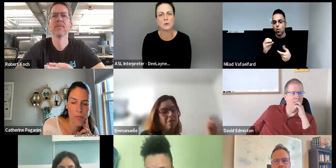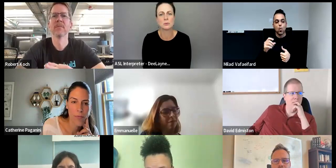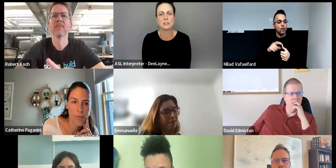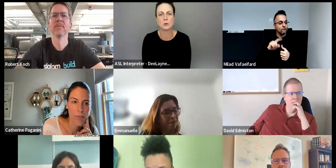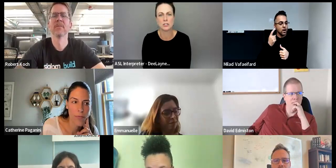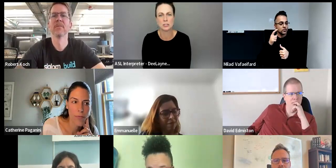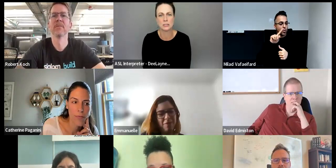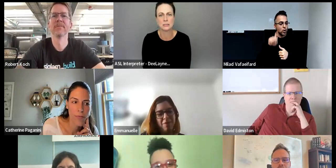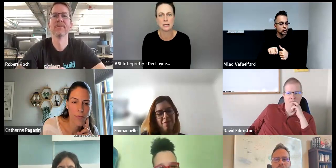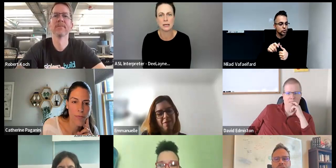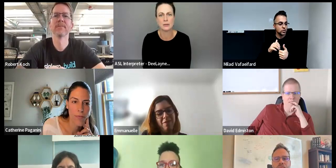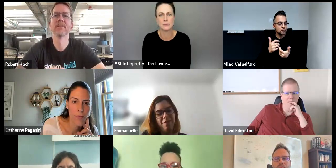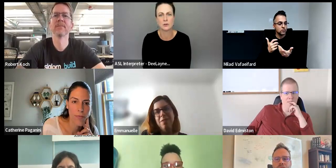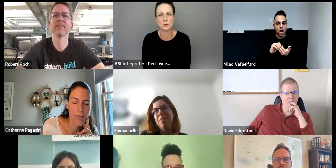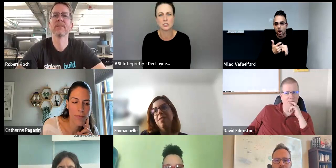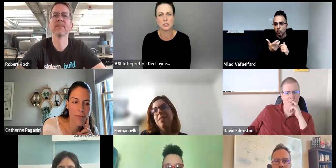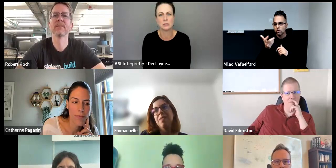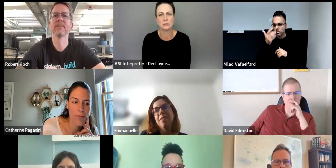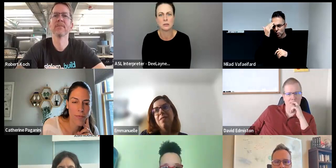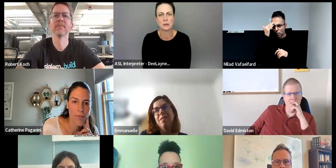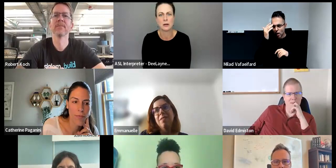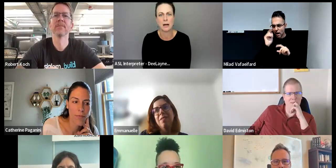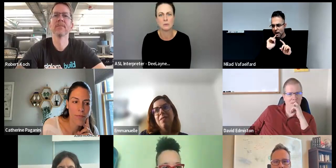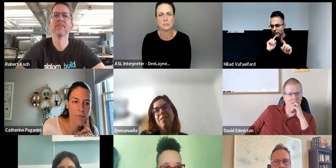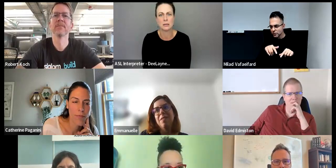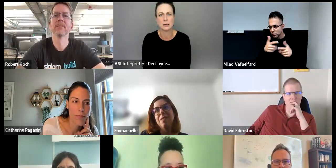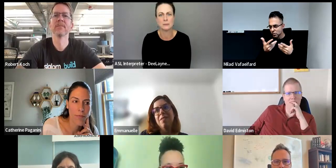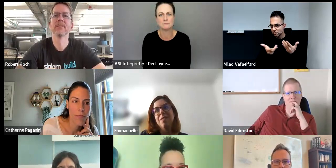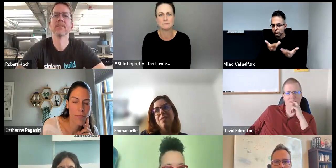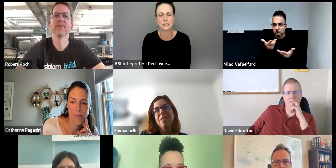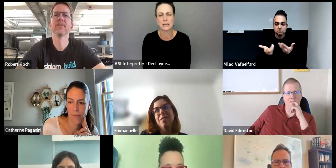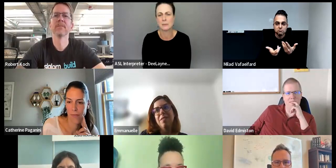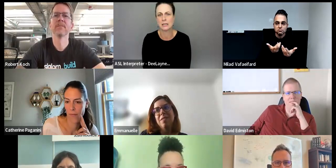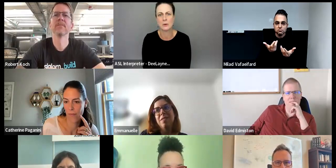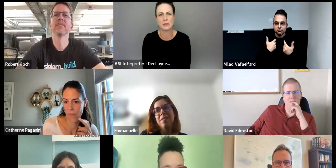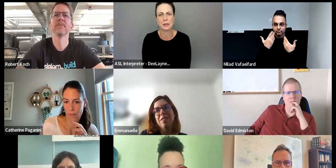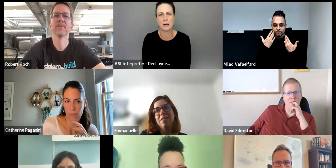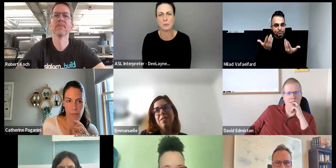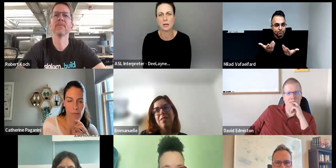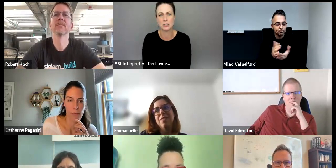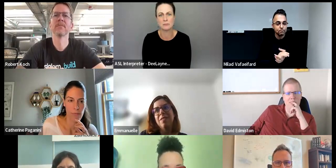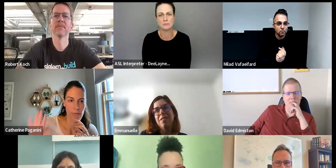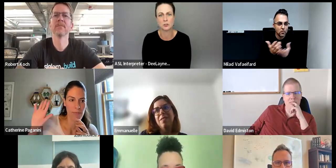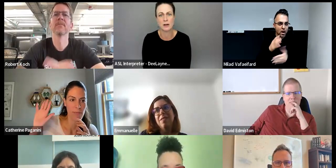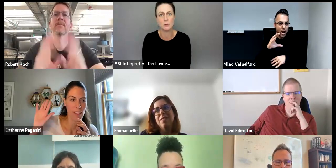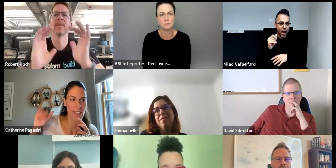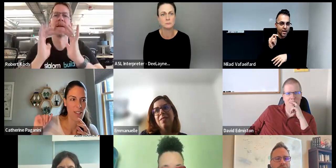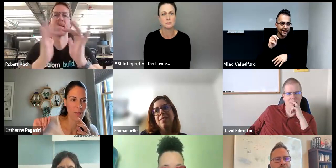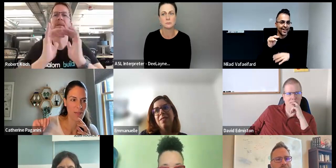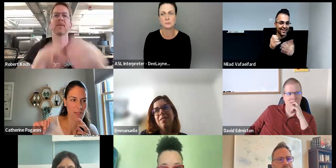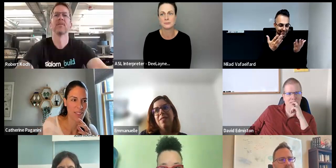So those are my two questions. And the first question about, anybody know anything about the budget for